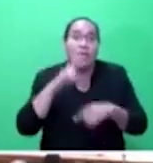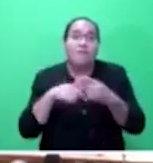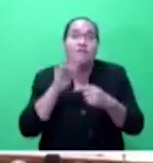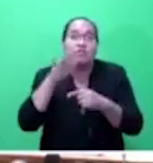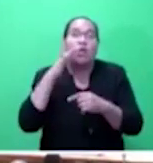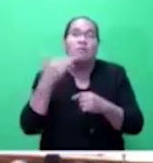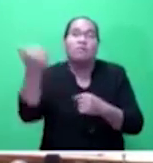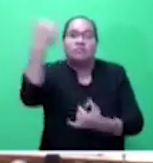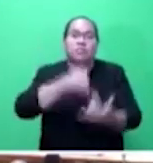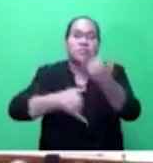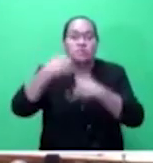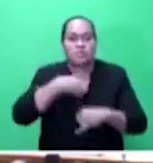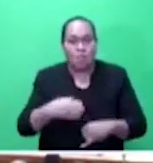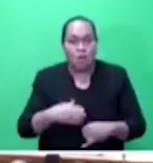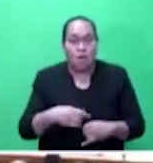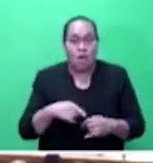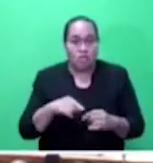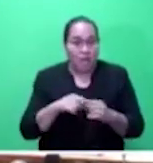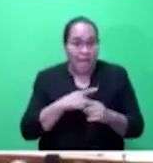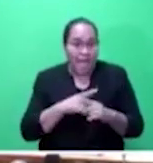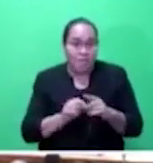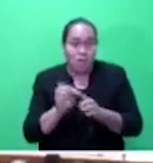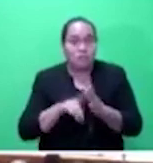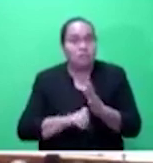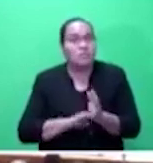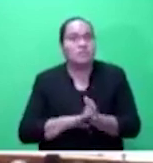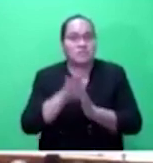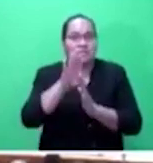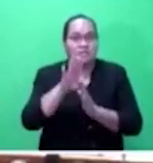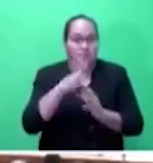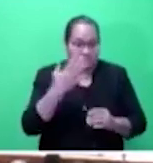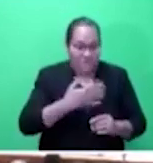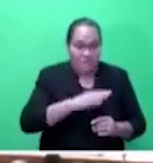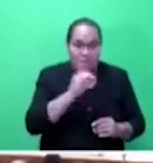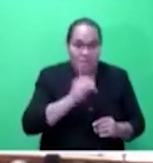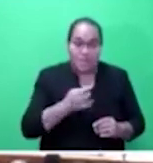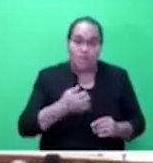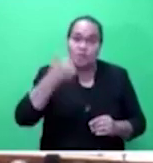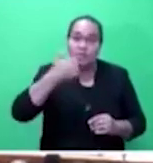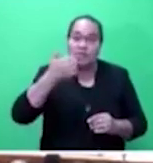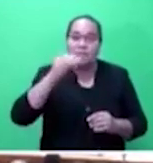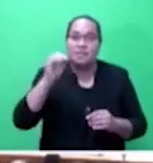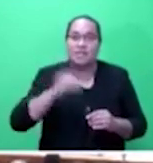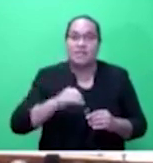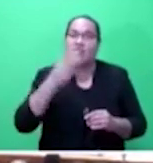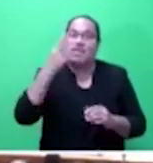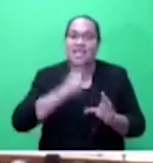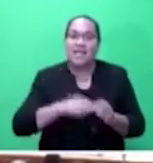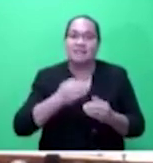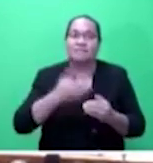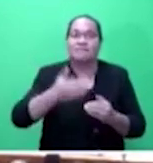The export income deduction will be increased from 50% to 60% for the next 3 tax years,